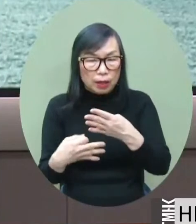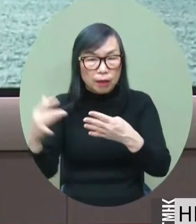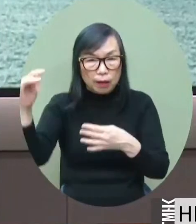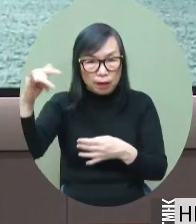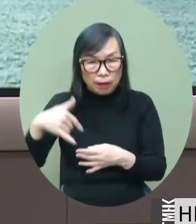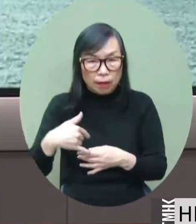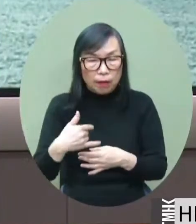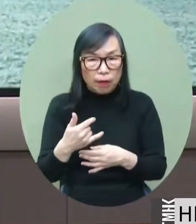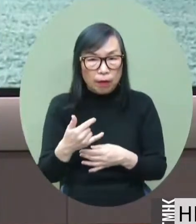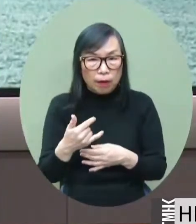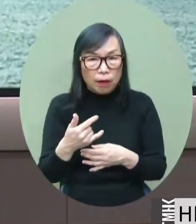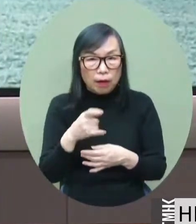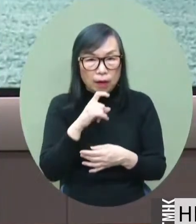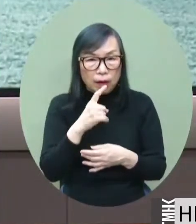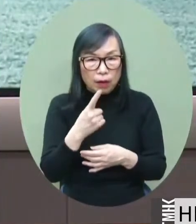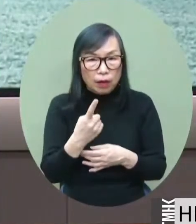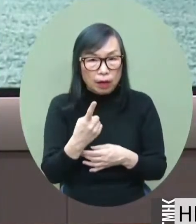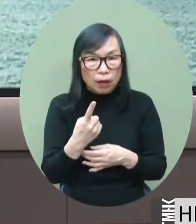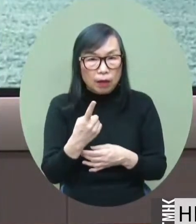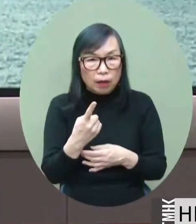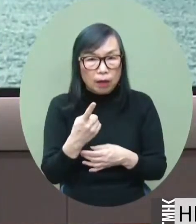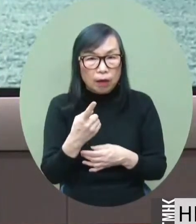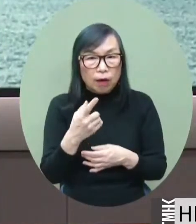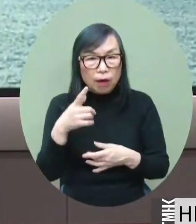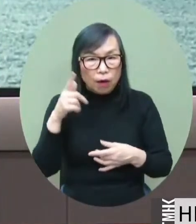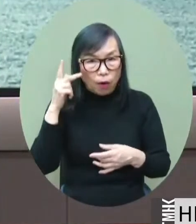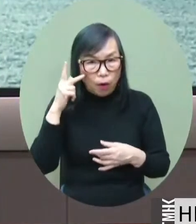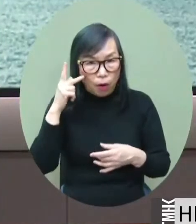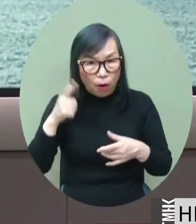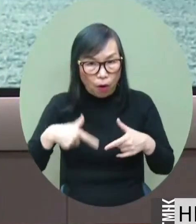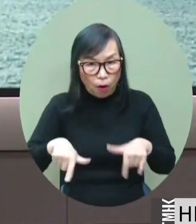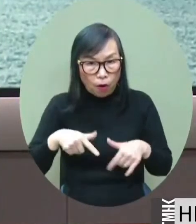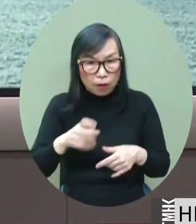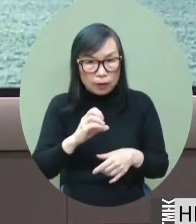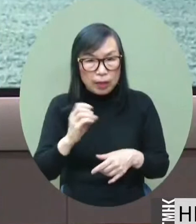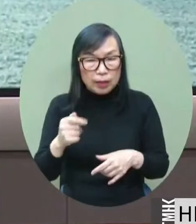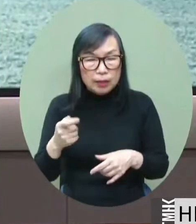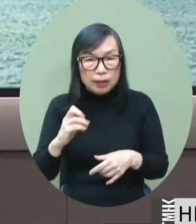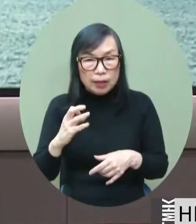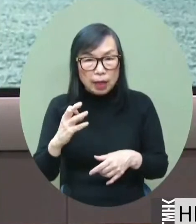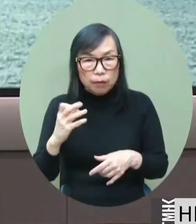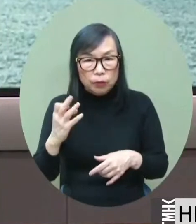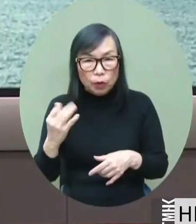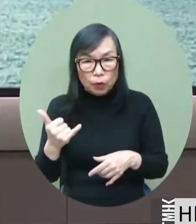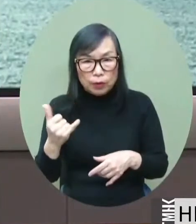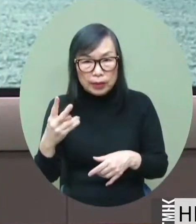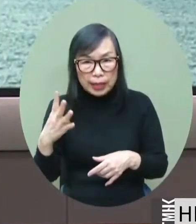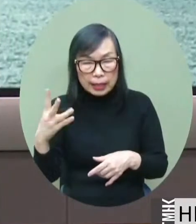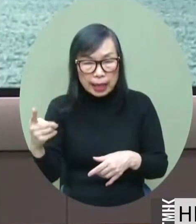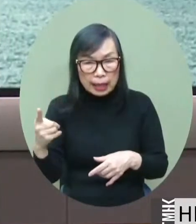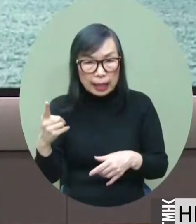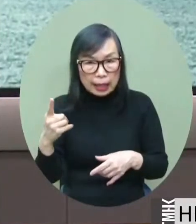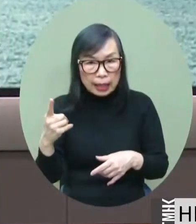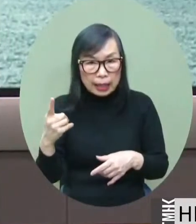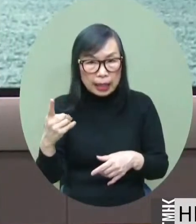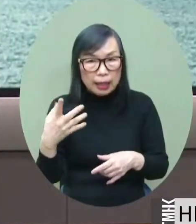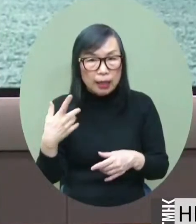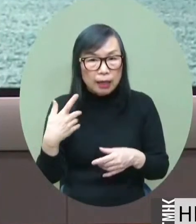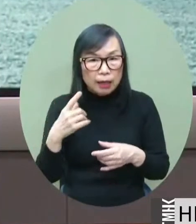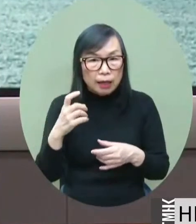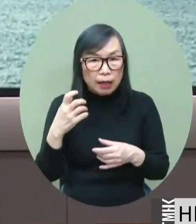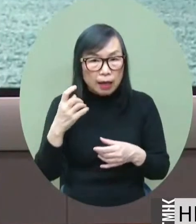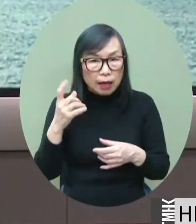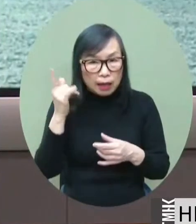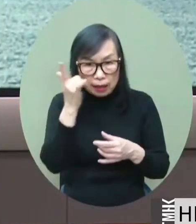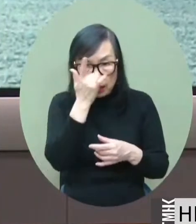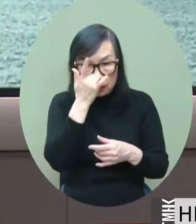cabin crew members arriving on the 3rd of April, one from South Korea via CX